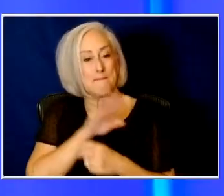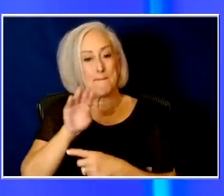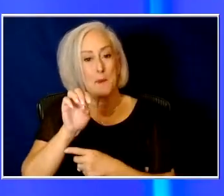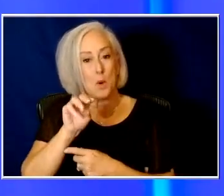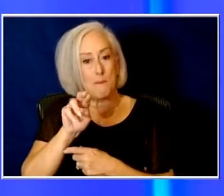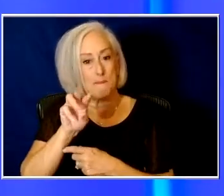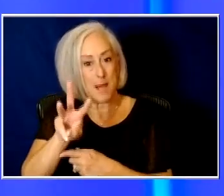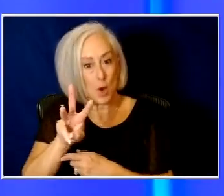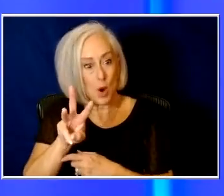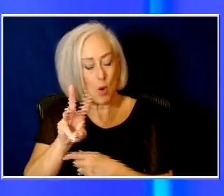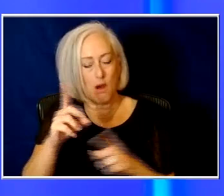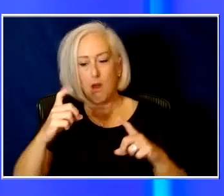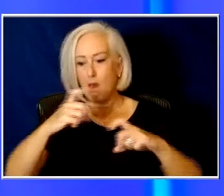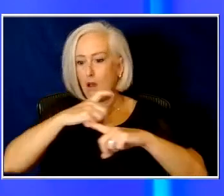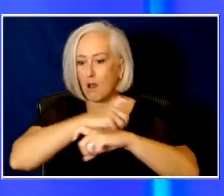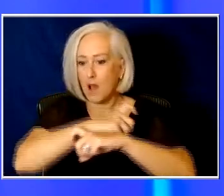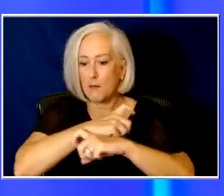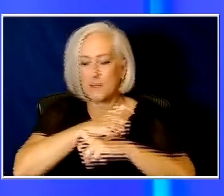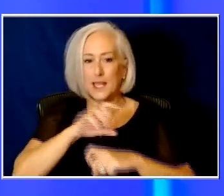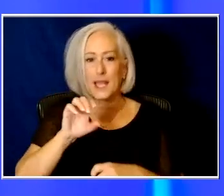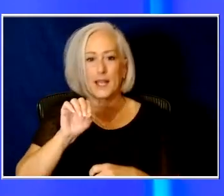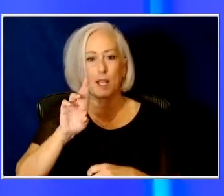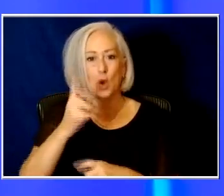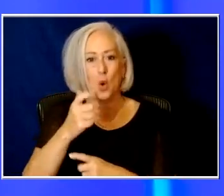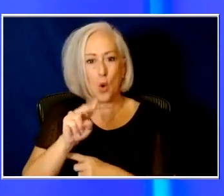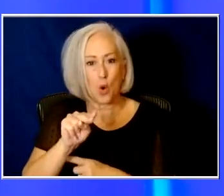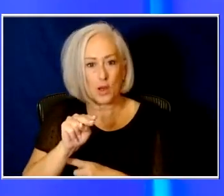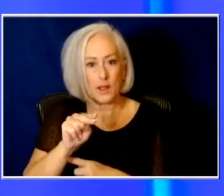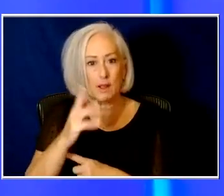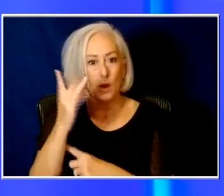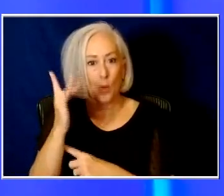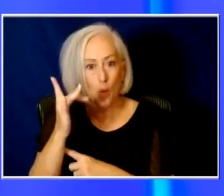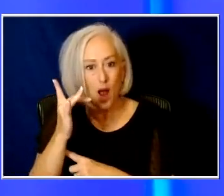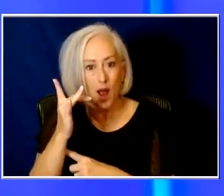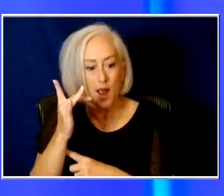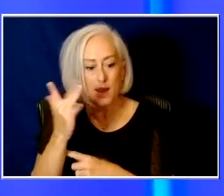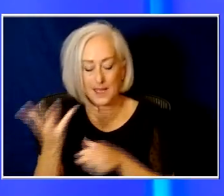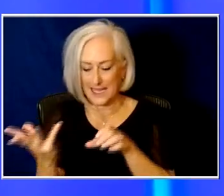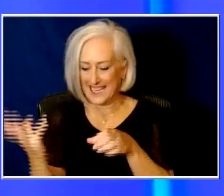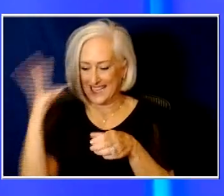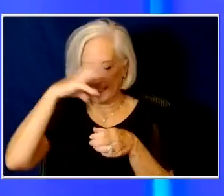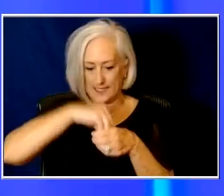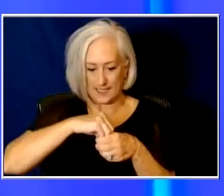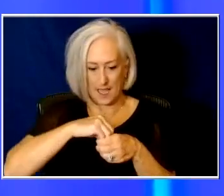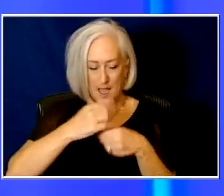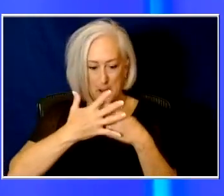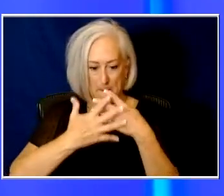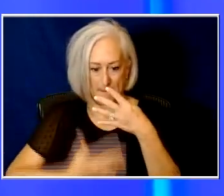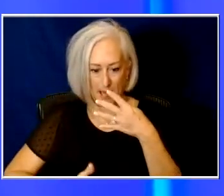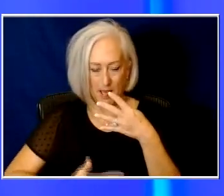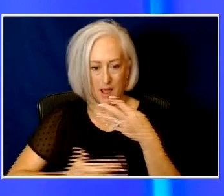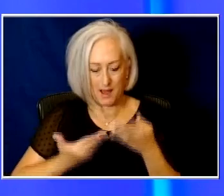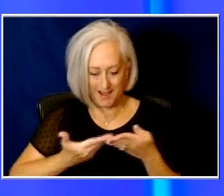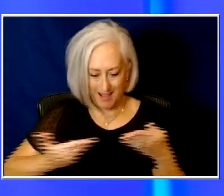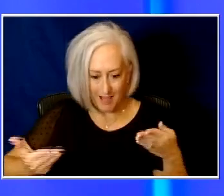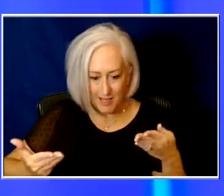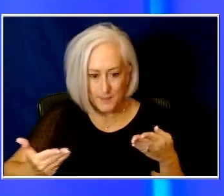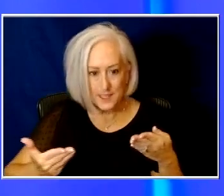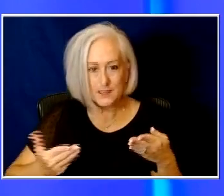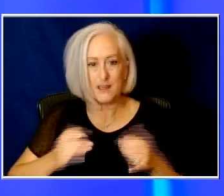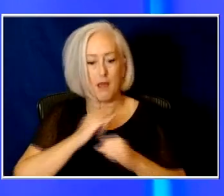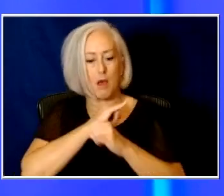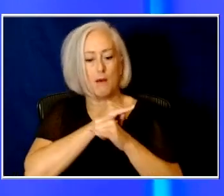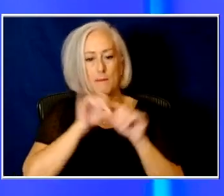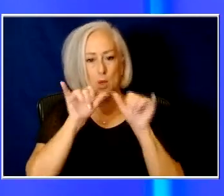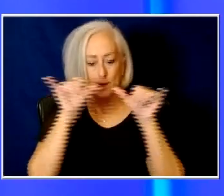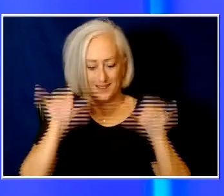it makes up all your blood elements. It makes up all your the whole immune system. So if you can imagine, with this simple